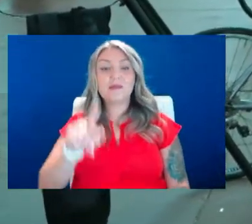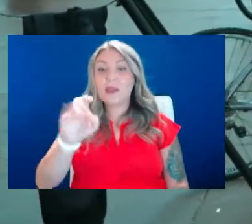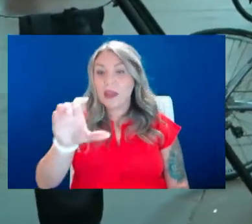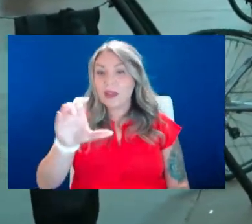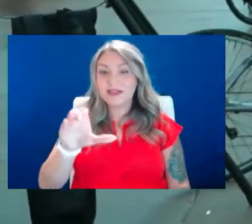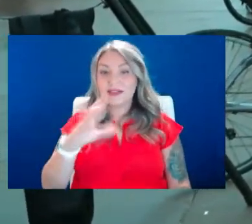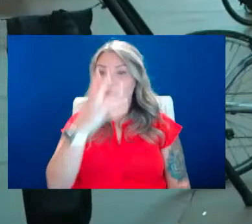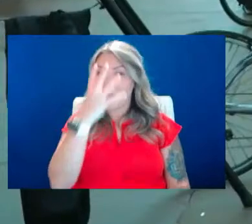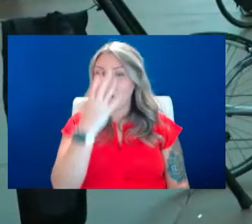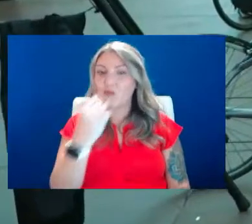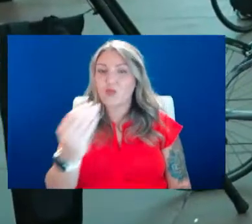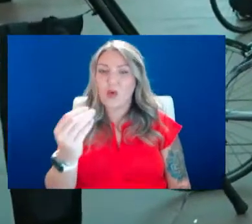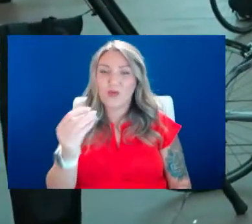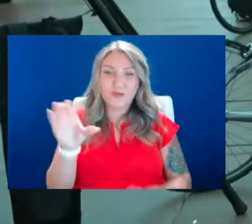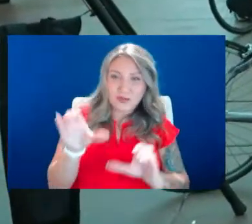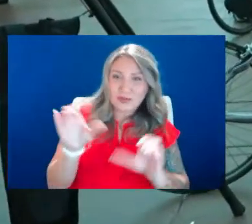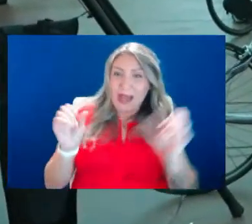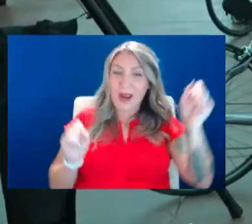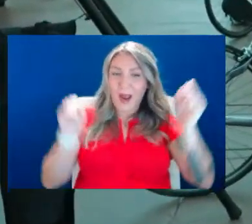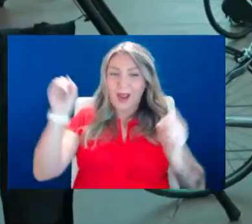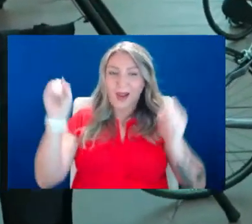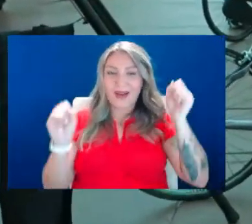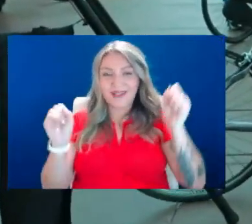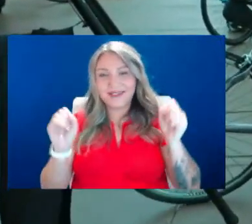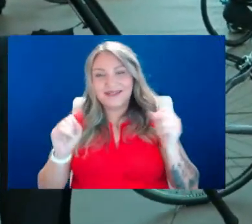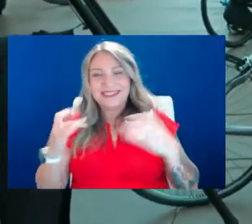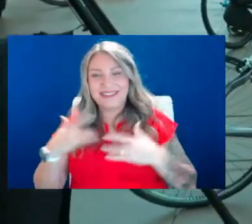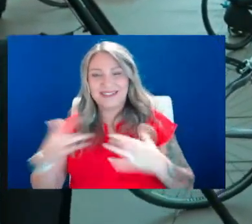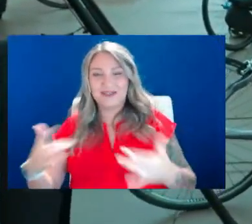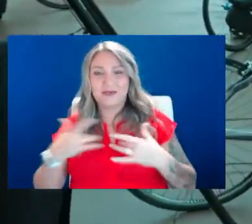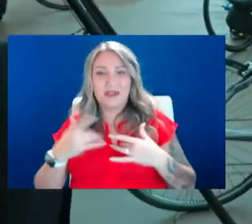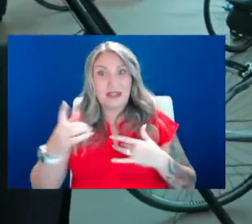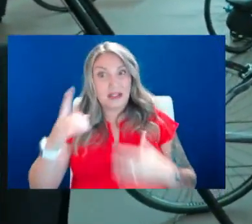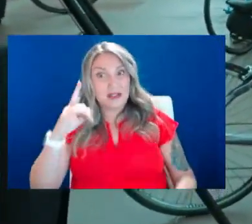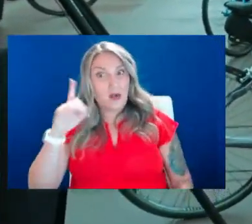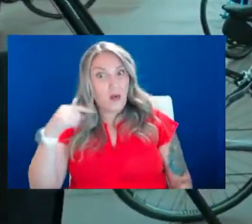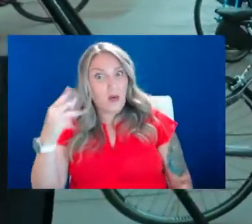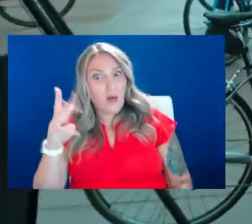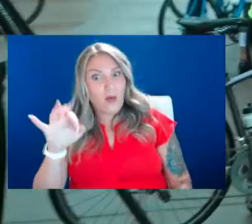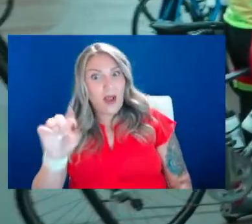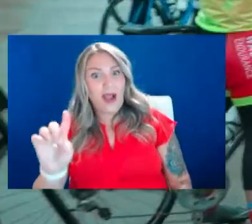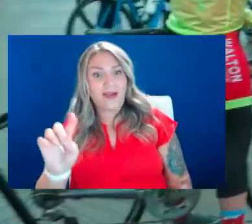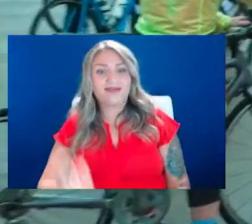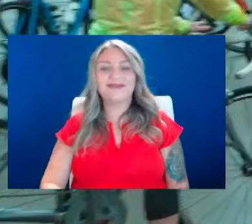doing his thing there, as usual. He's wild.